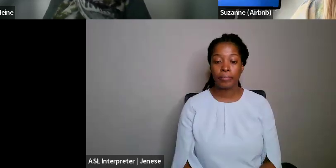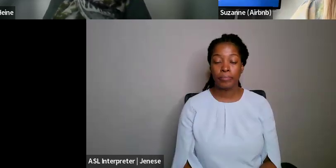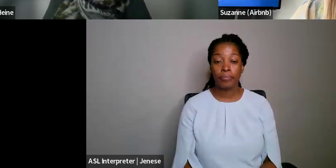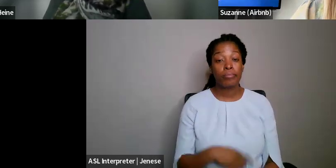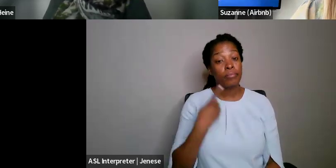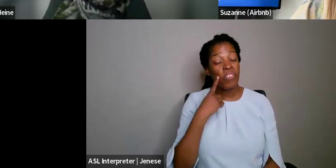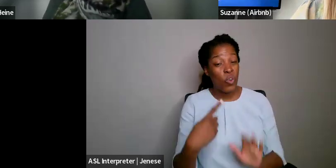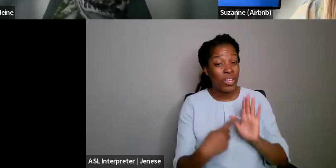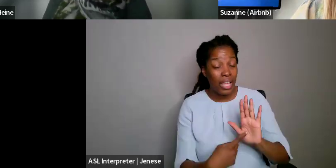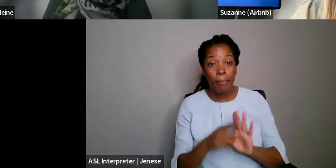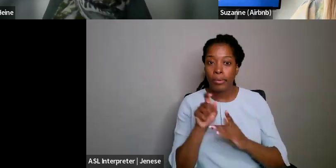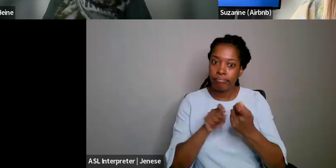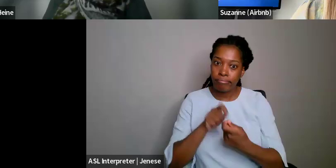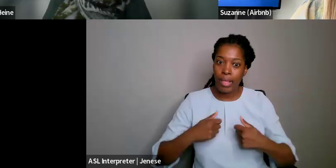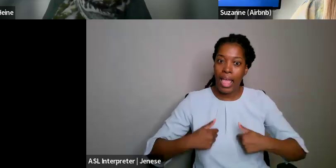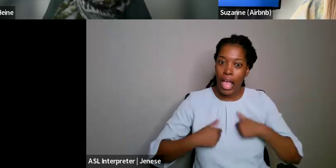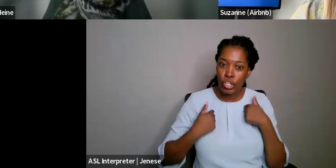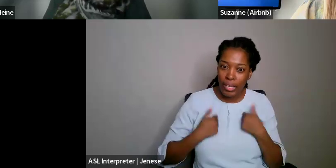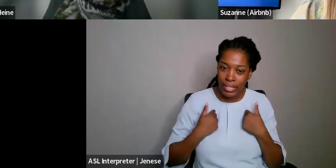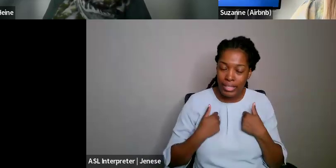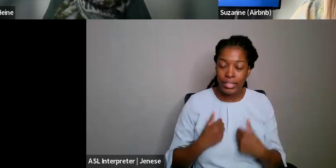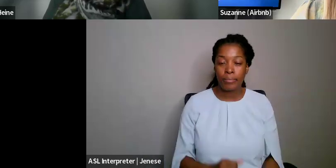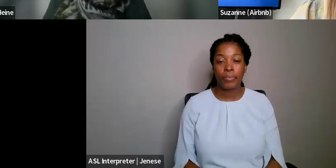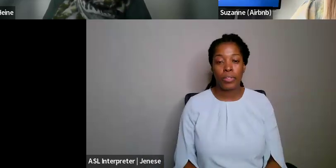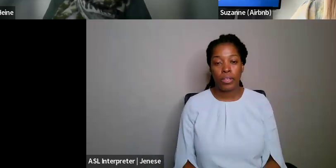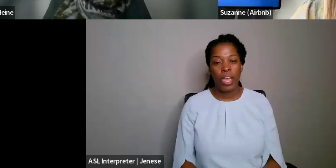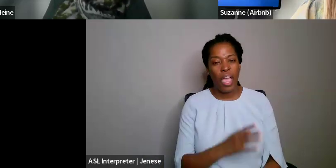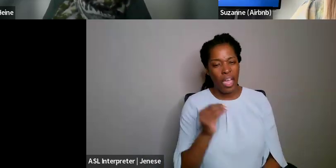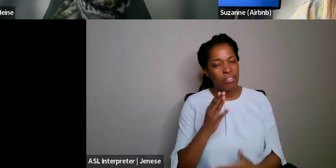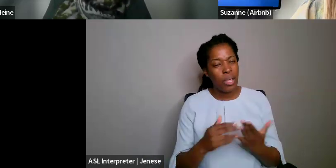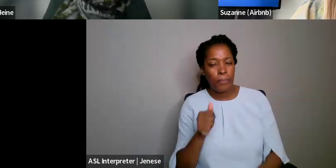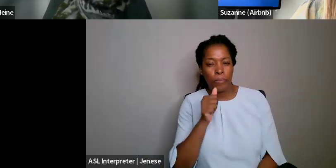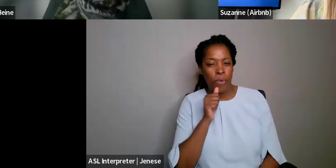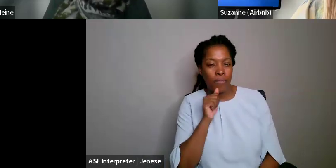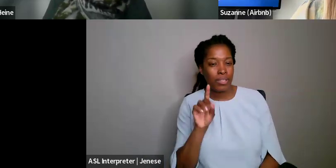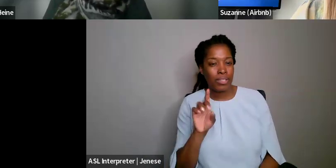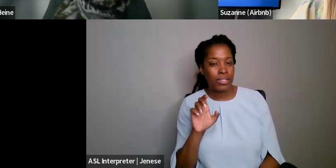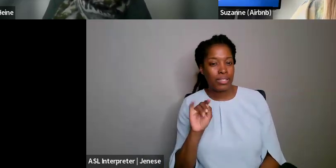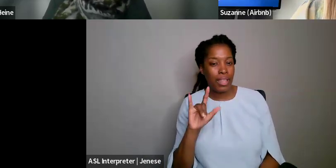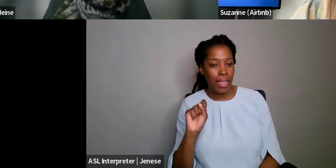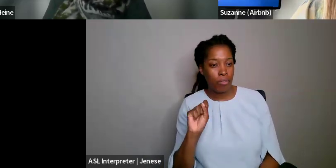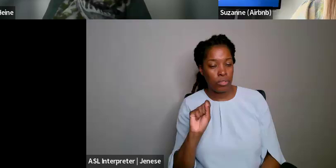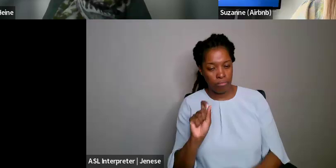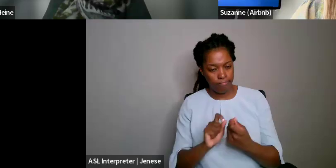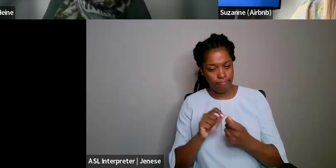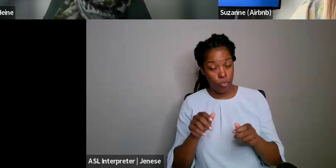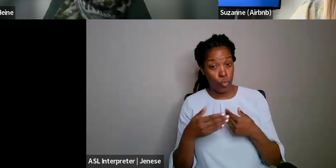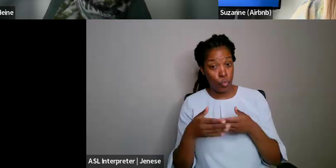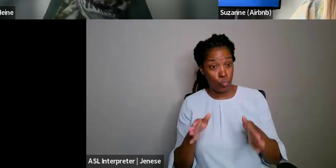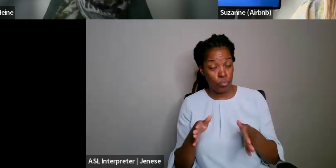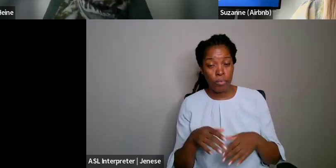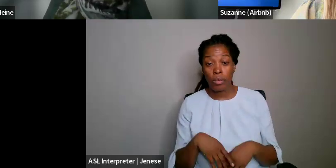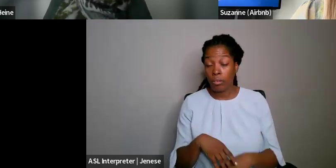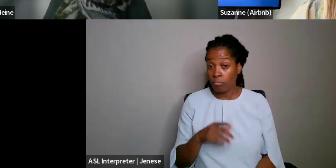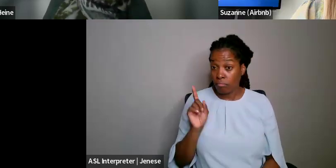have the precise address, and then especially privacy details when it relates to your actual space. Like, do the people have their